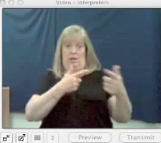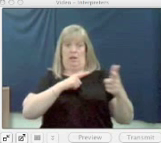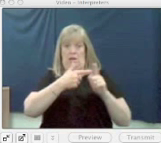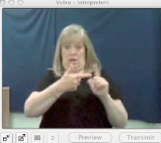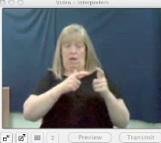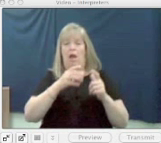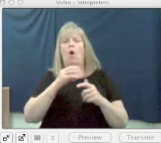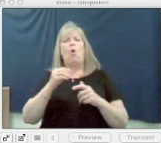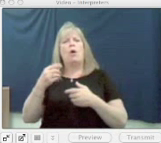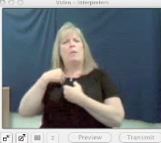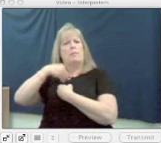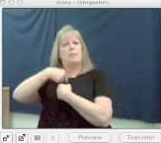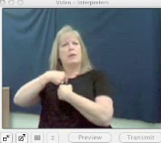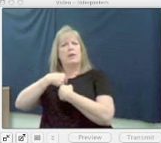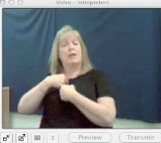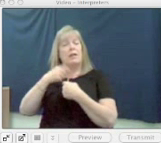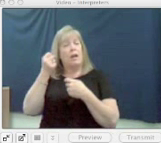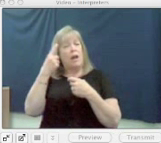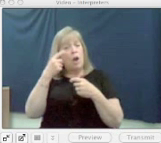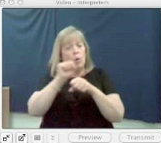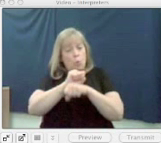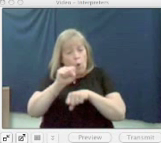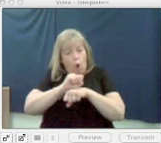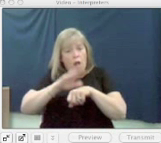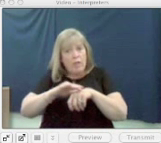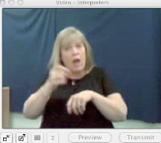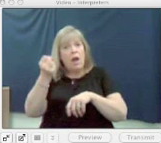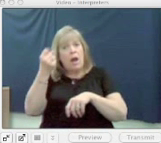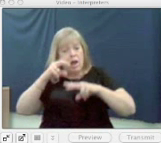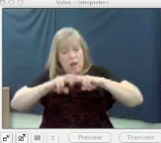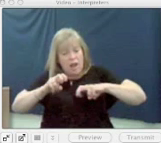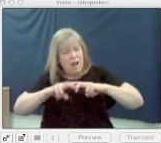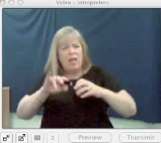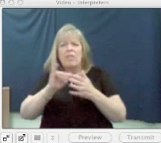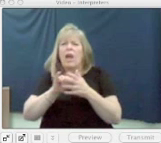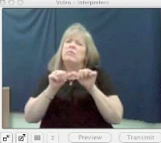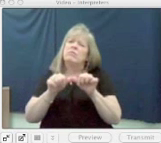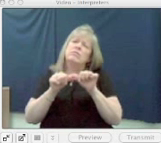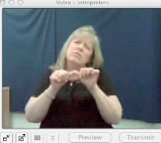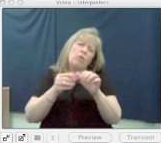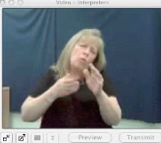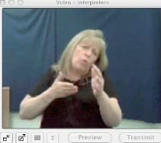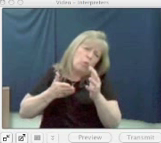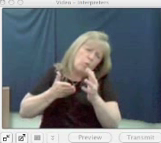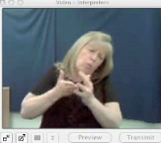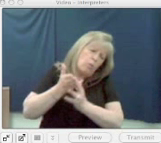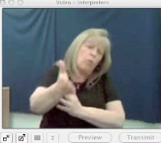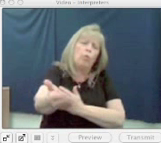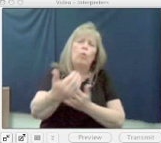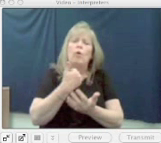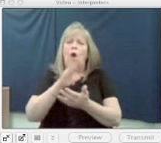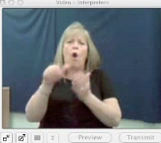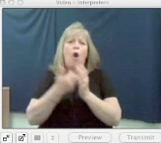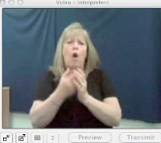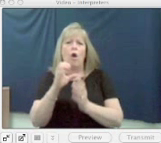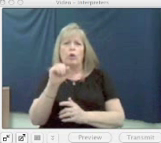is a career-long process to know what's happening internally and to make that distinction between what's happening outside of you.